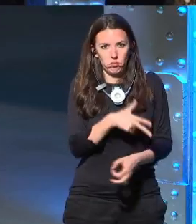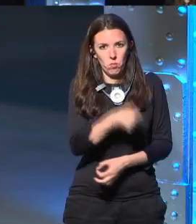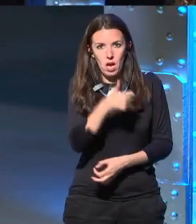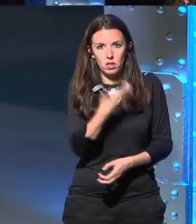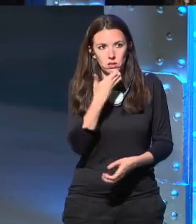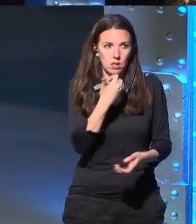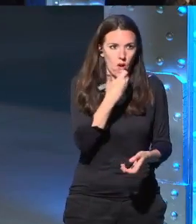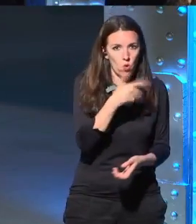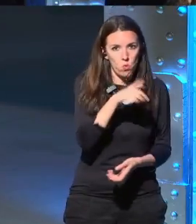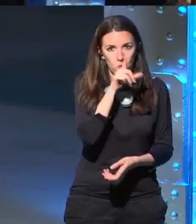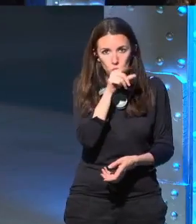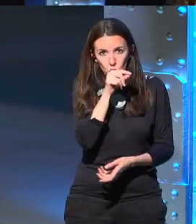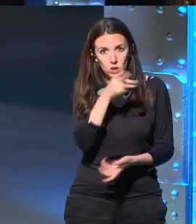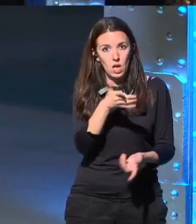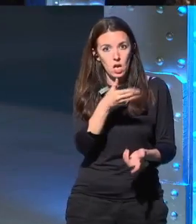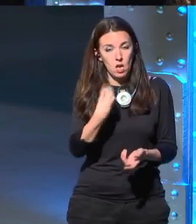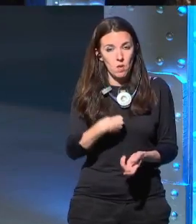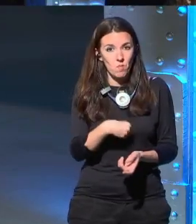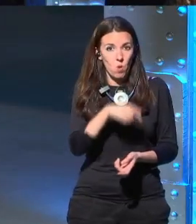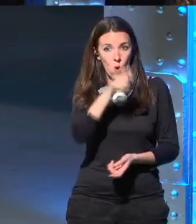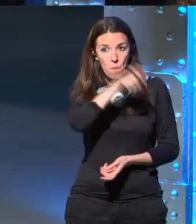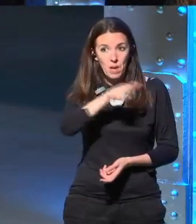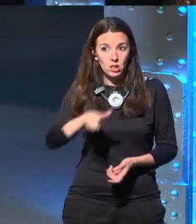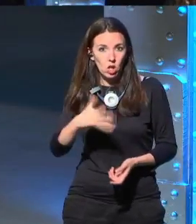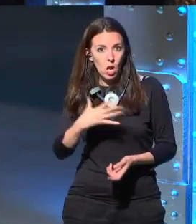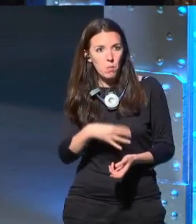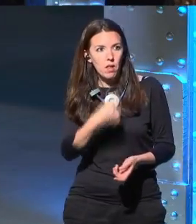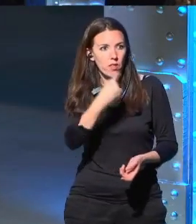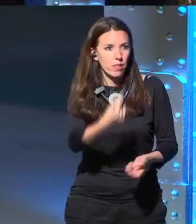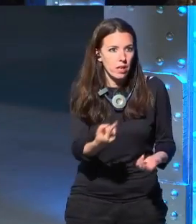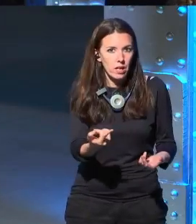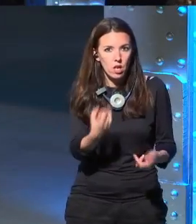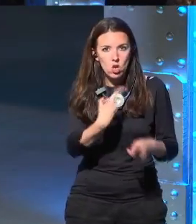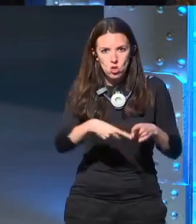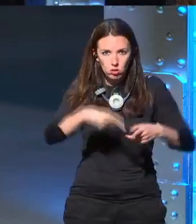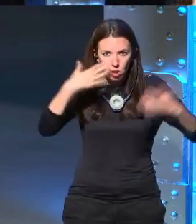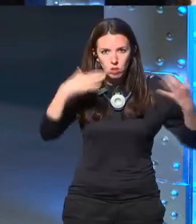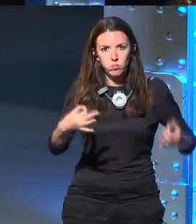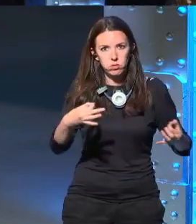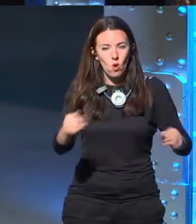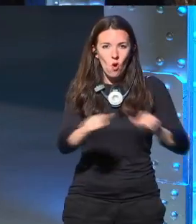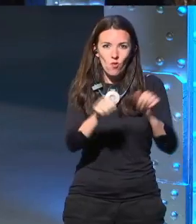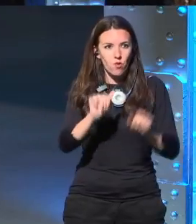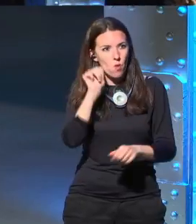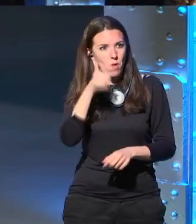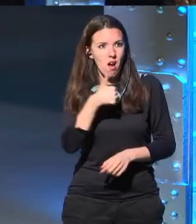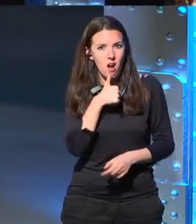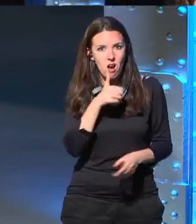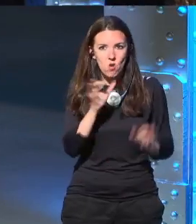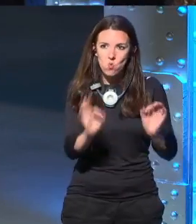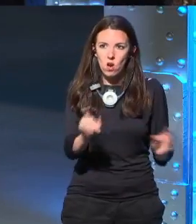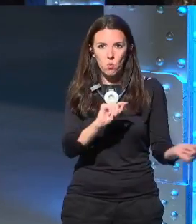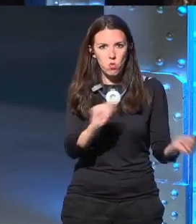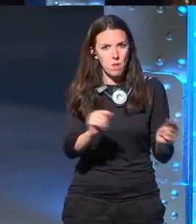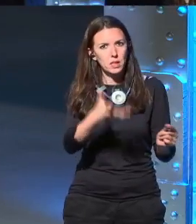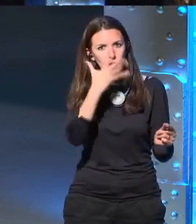real people say real things, not anonymously, and they can have real discussions. Or I can